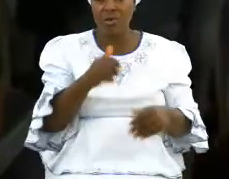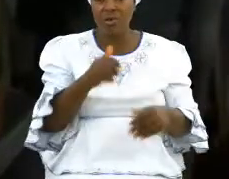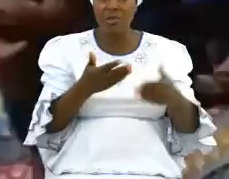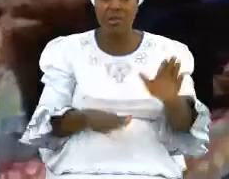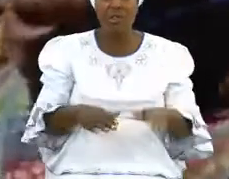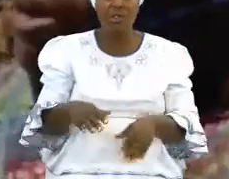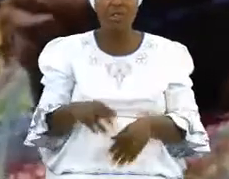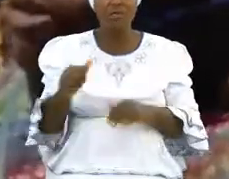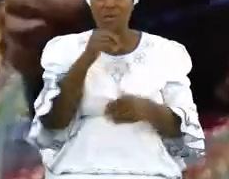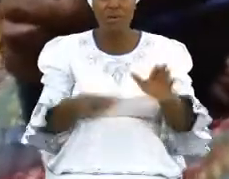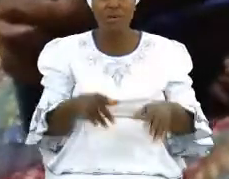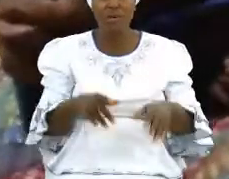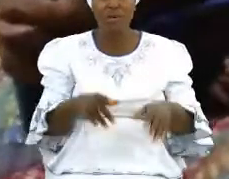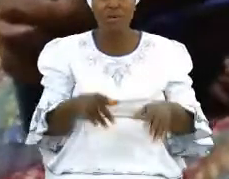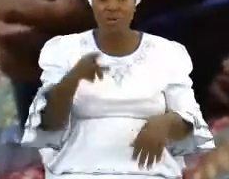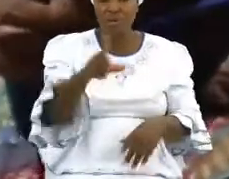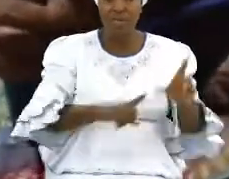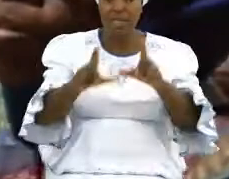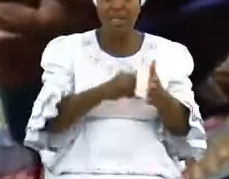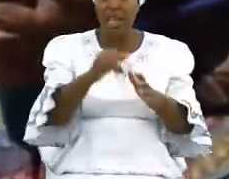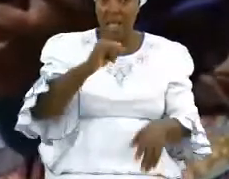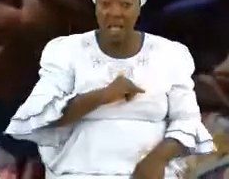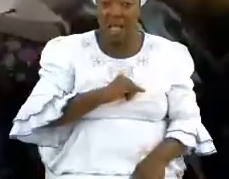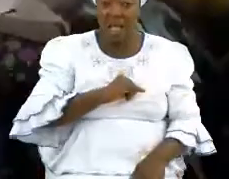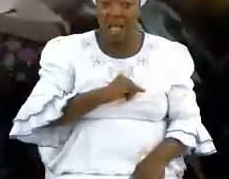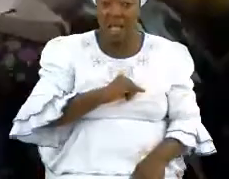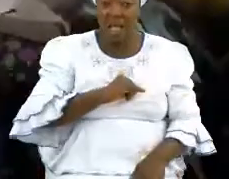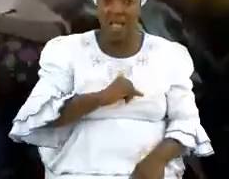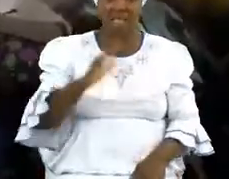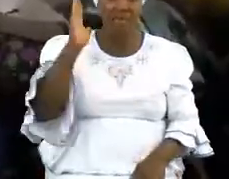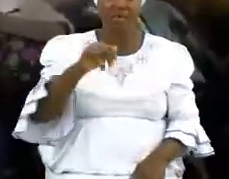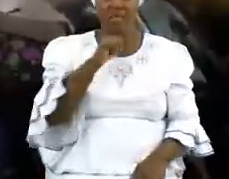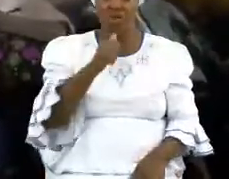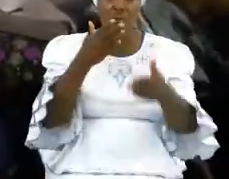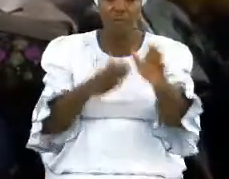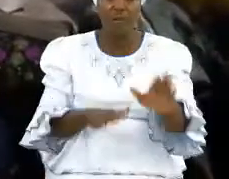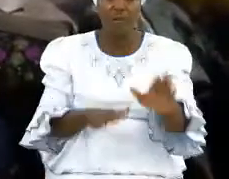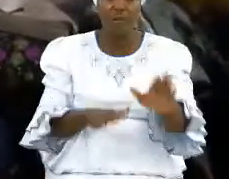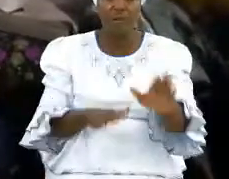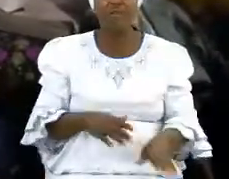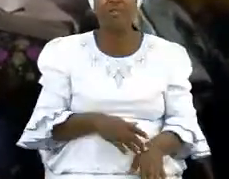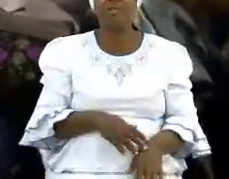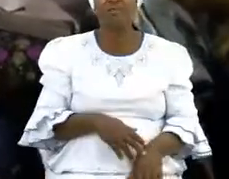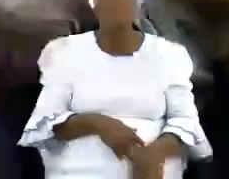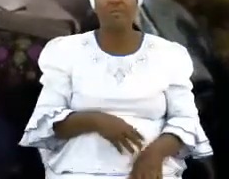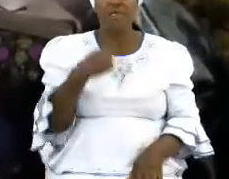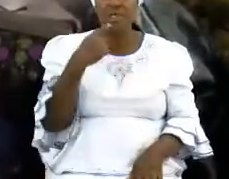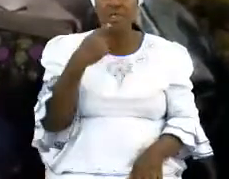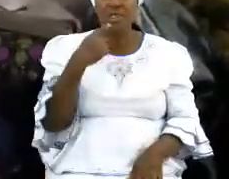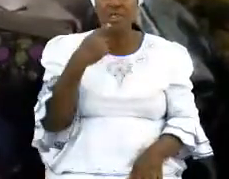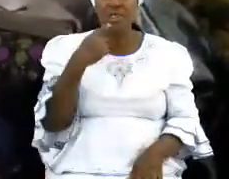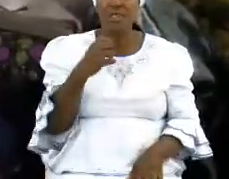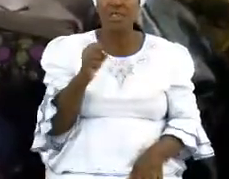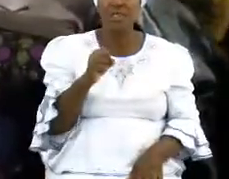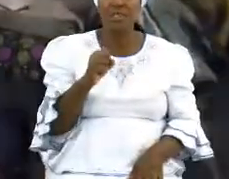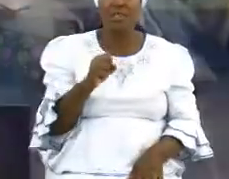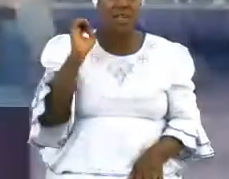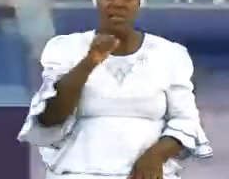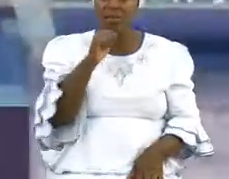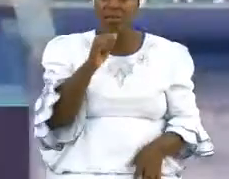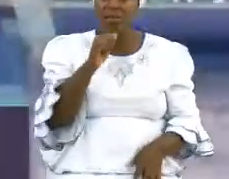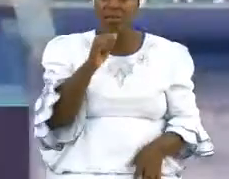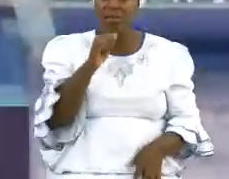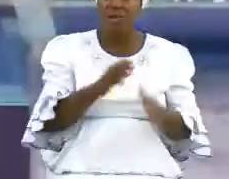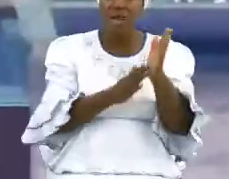perish. I will not perish. He says, he's not willing